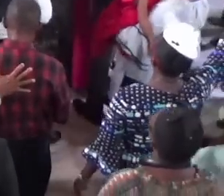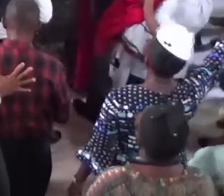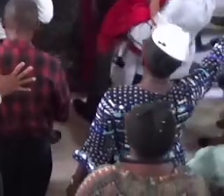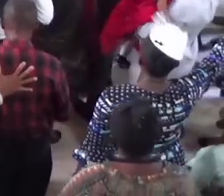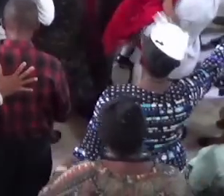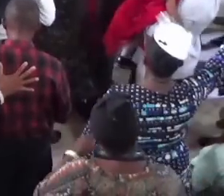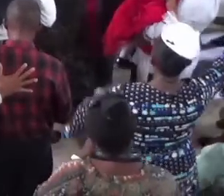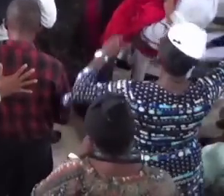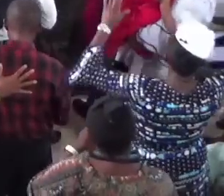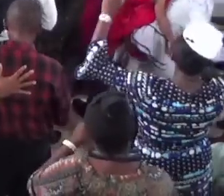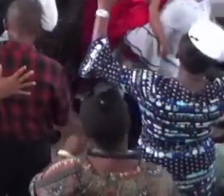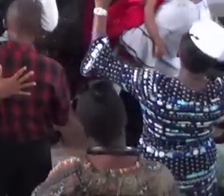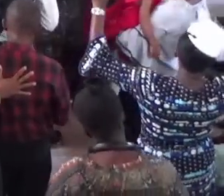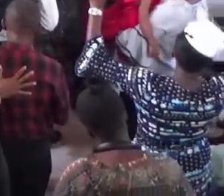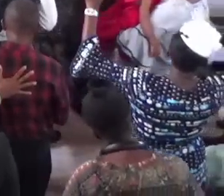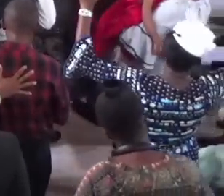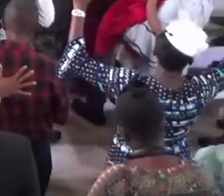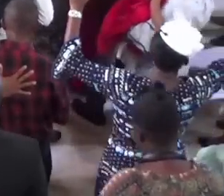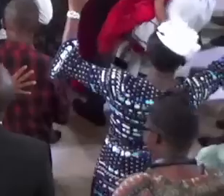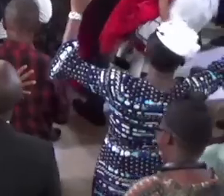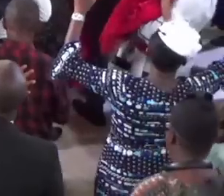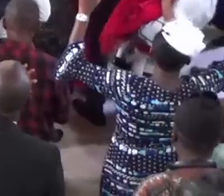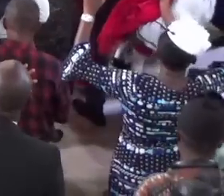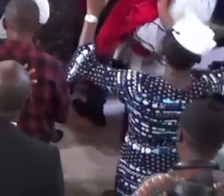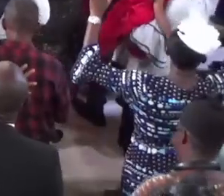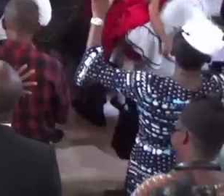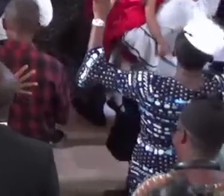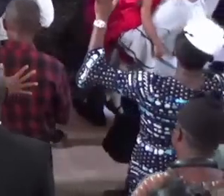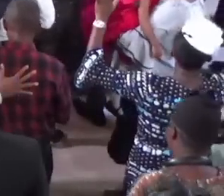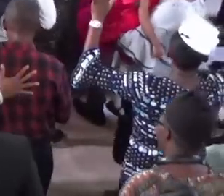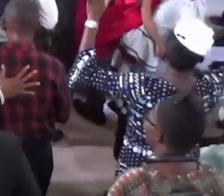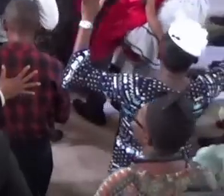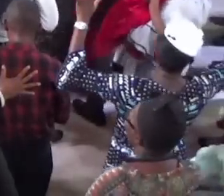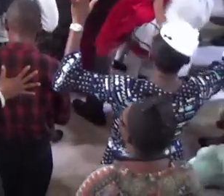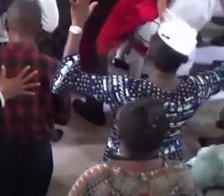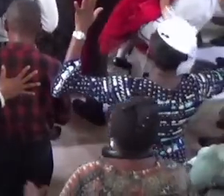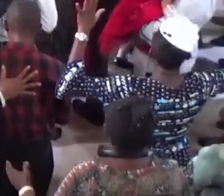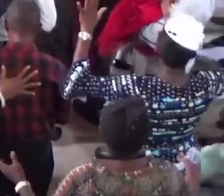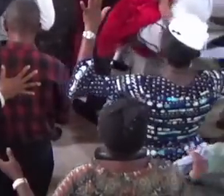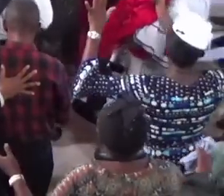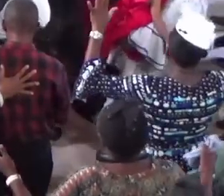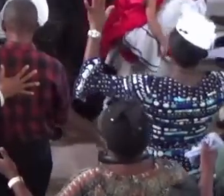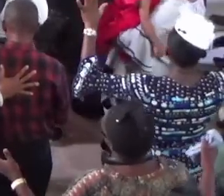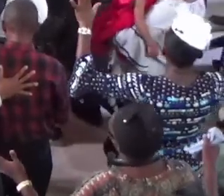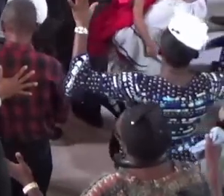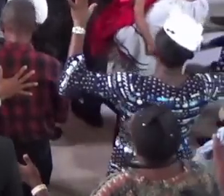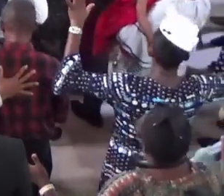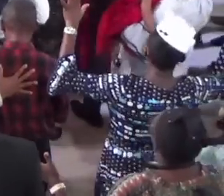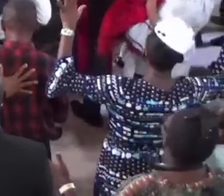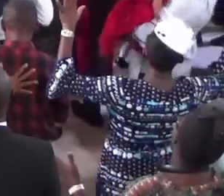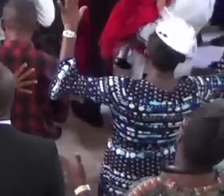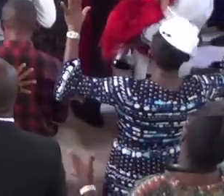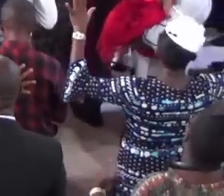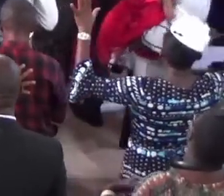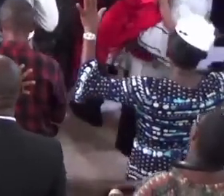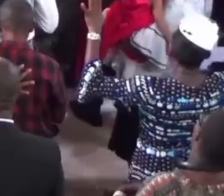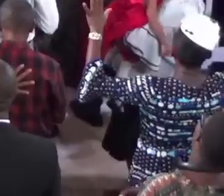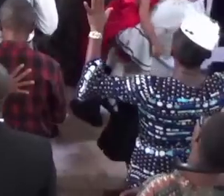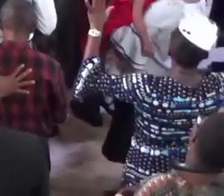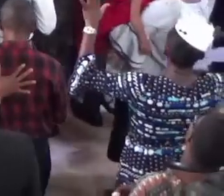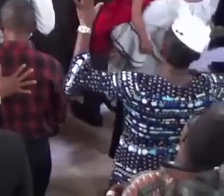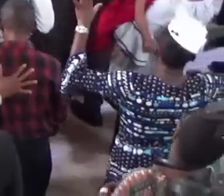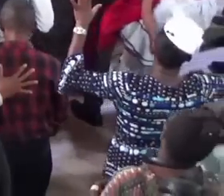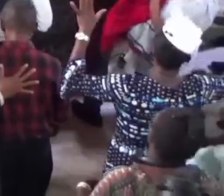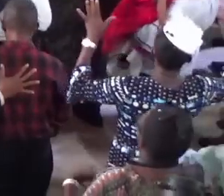Sing it Hallelujah. Again. I'm free. I am free. I am free. Yeah, I am free.